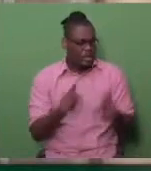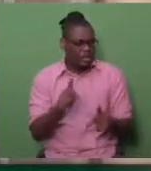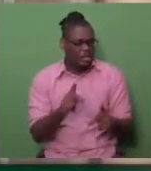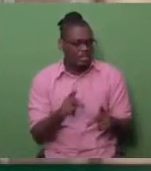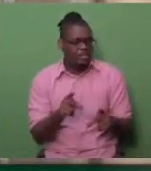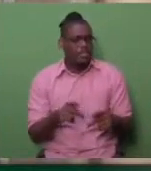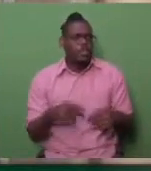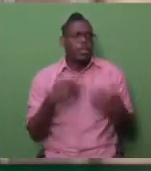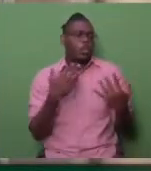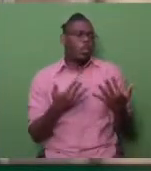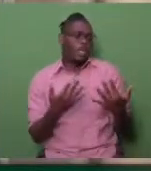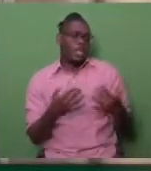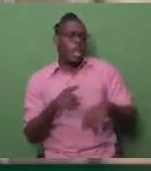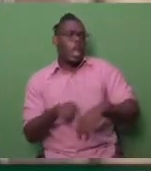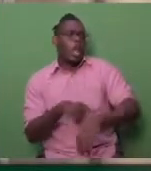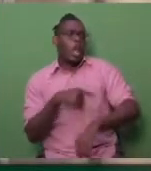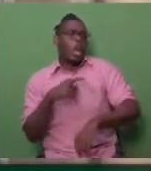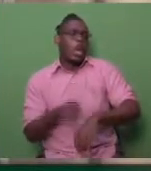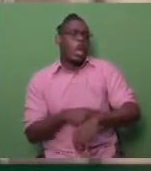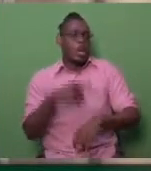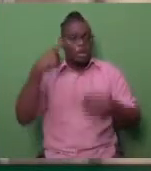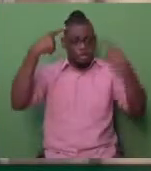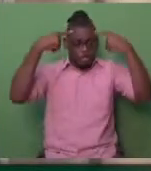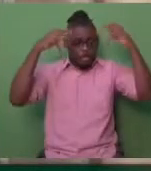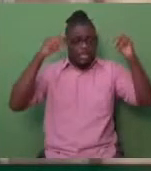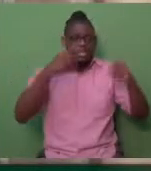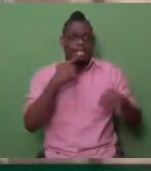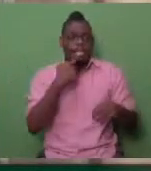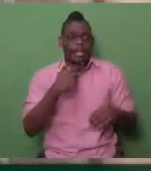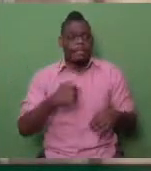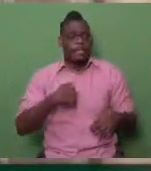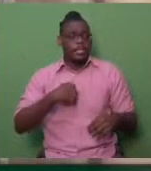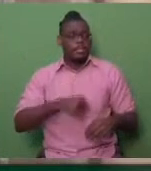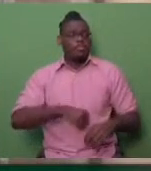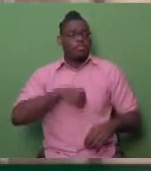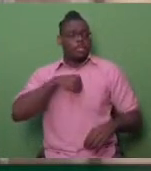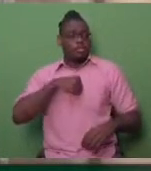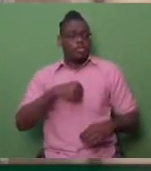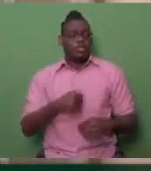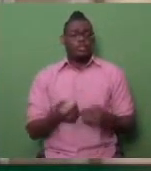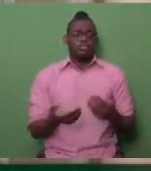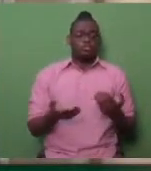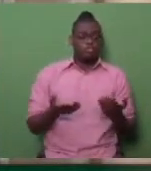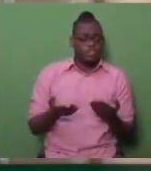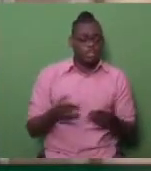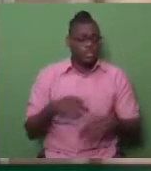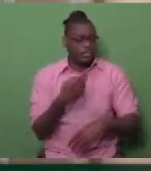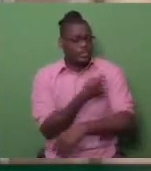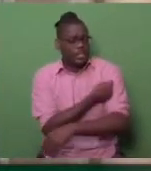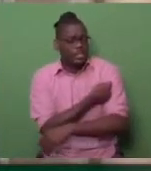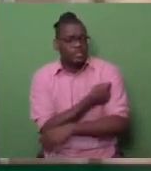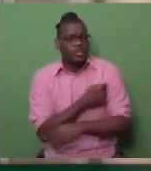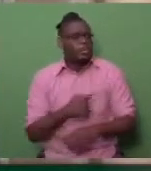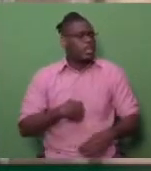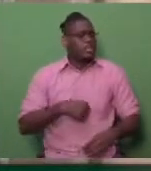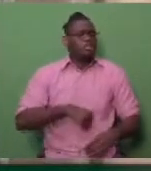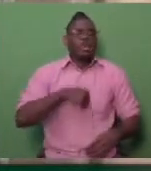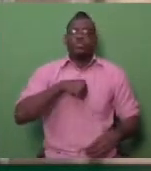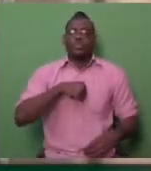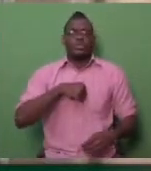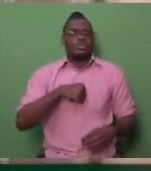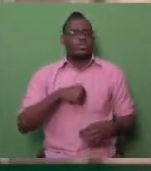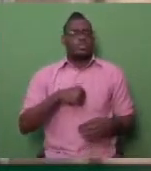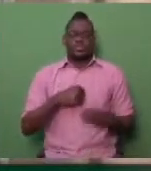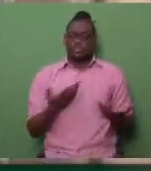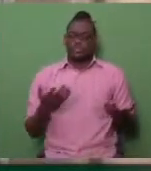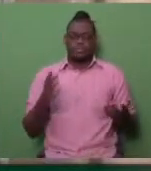too proud to beg for vaccines after his COVAX plan didn't come through. Let's not forget as well the botched rollout of